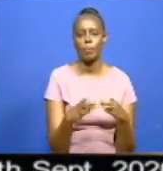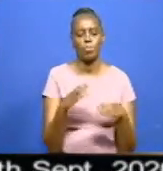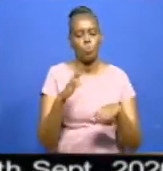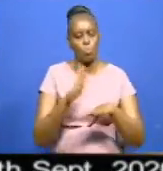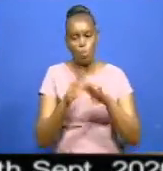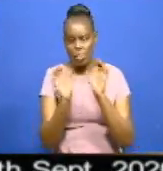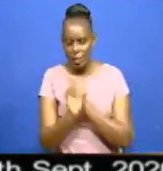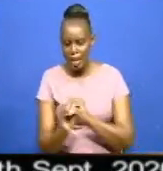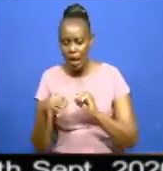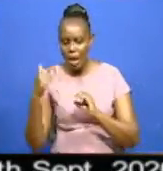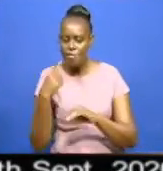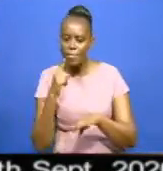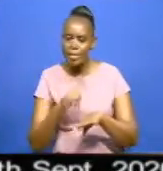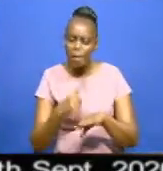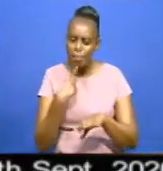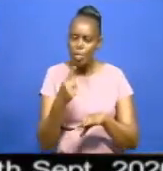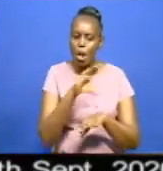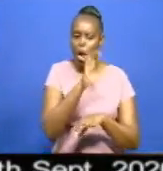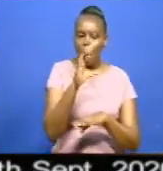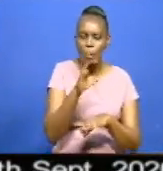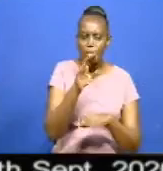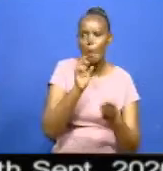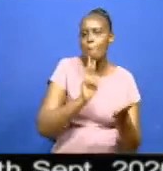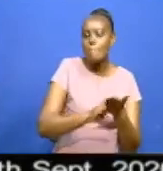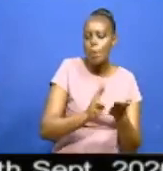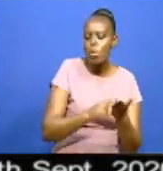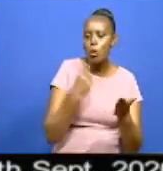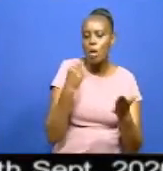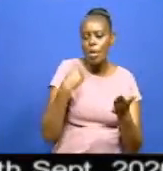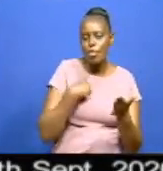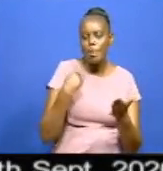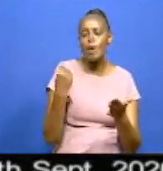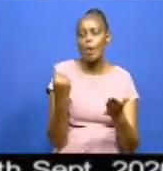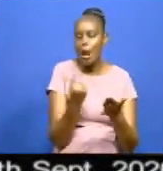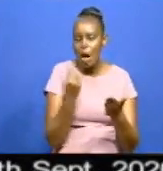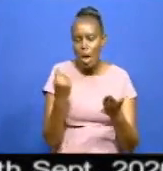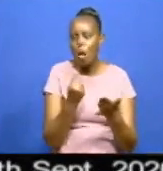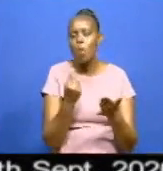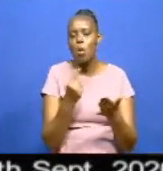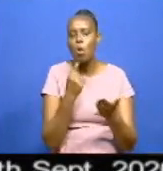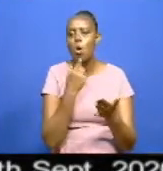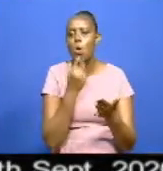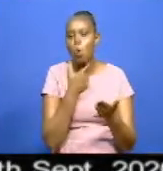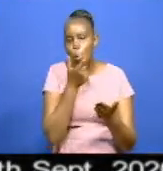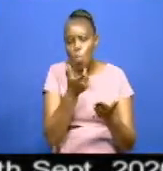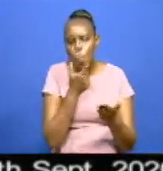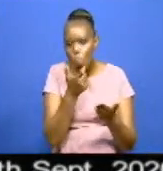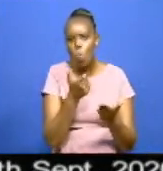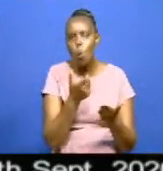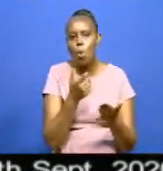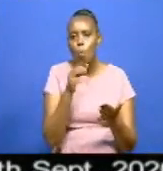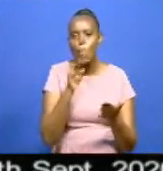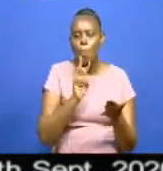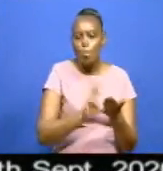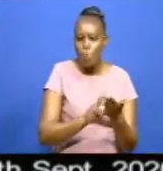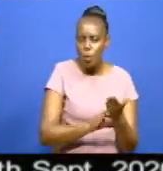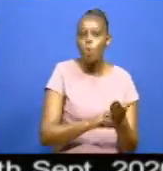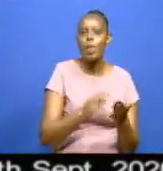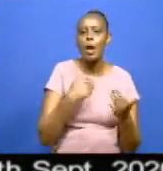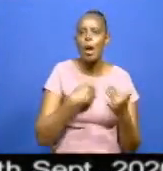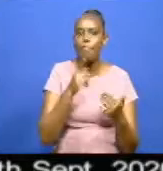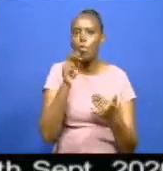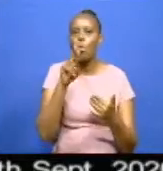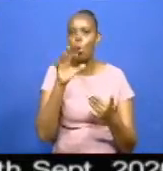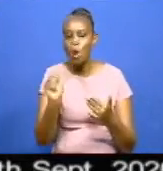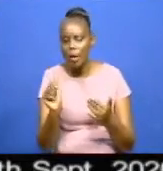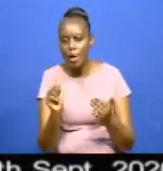that every time we are talking about a county like Migori, we only think that Migori is a Luo Migori. Migori has Kuria Migori, Mr. Speaker. Migori